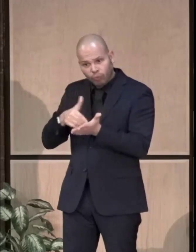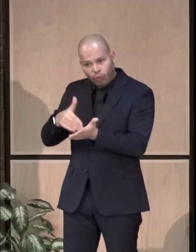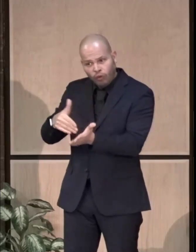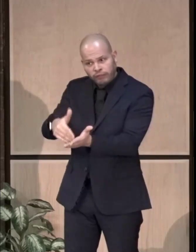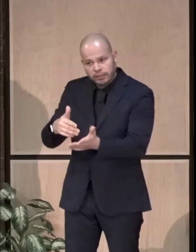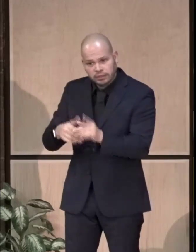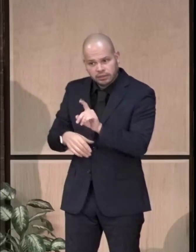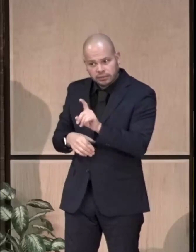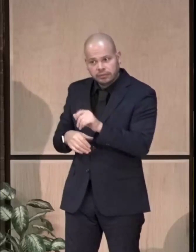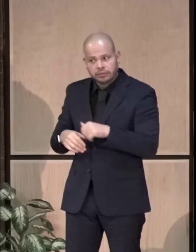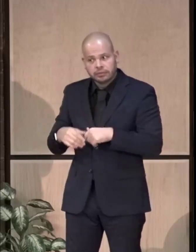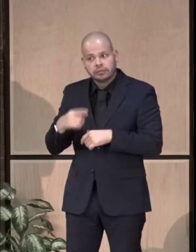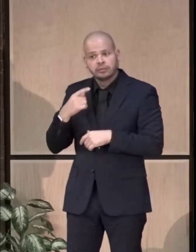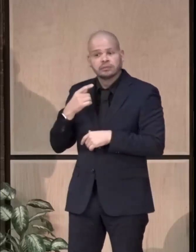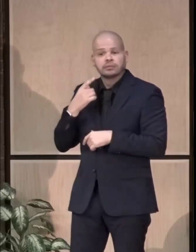West Point?